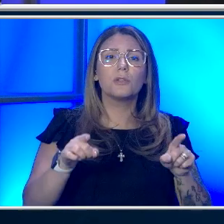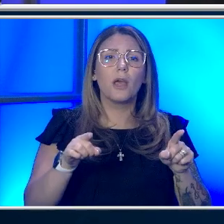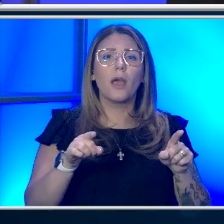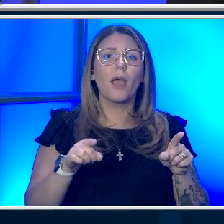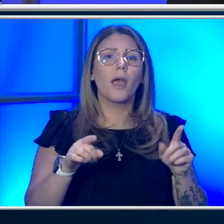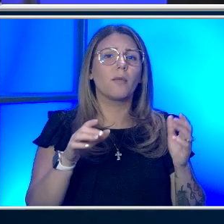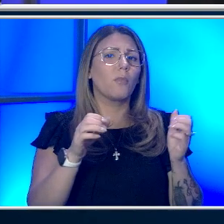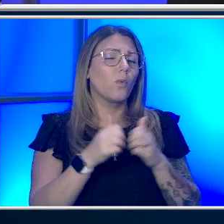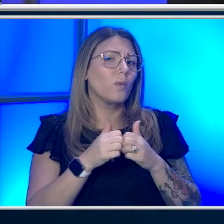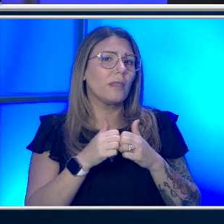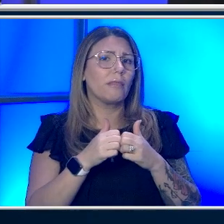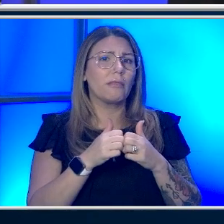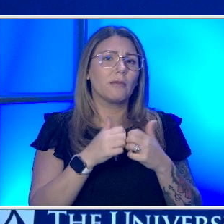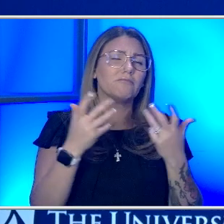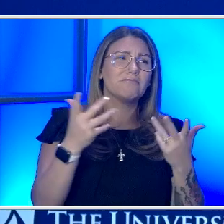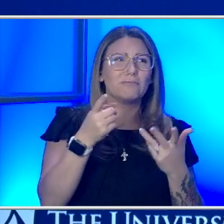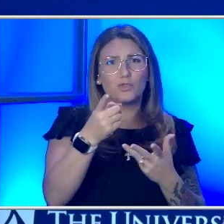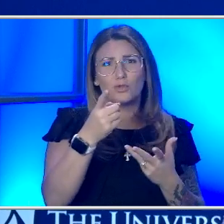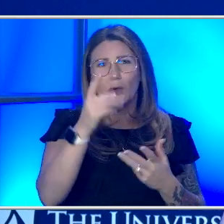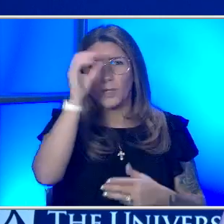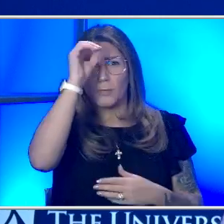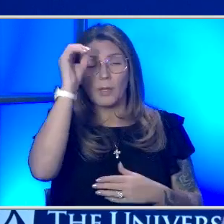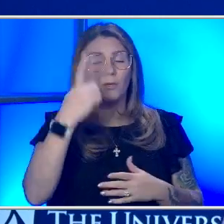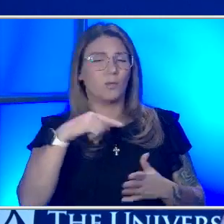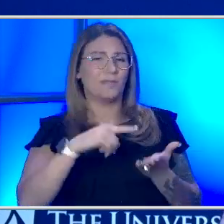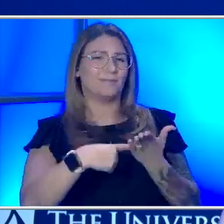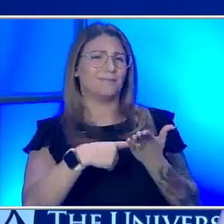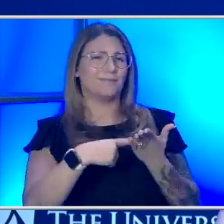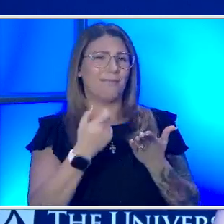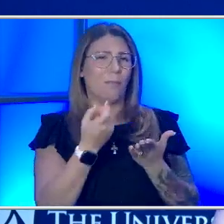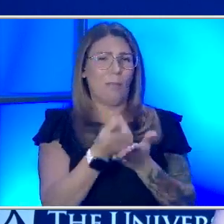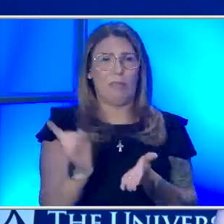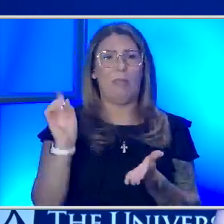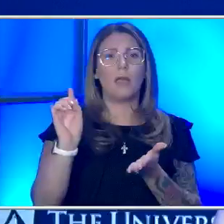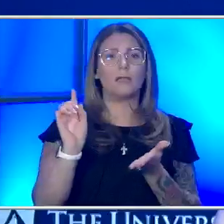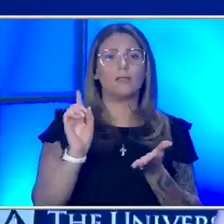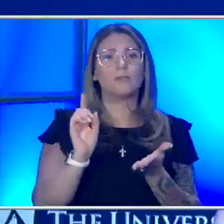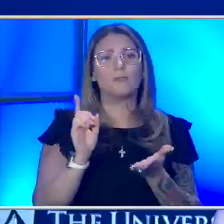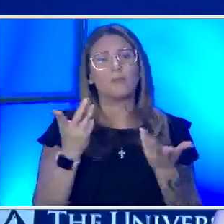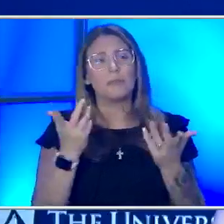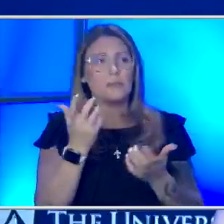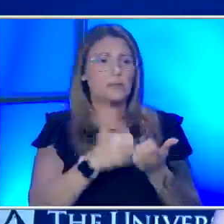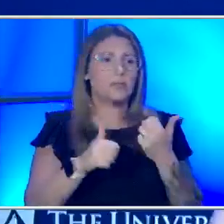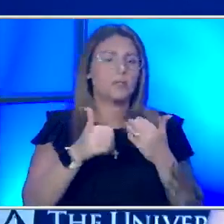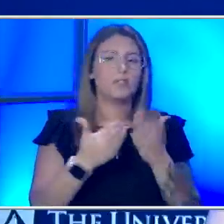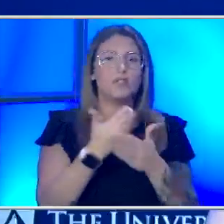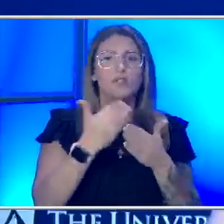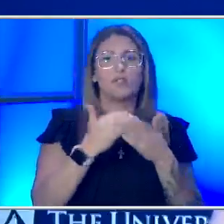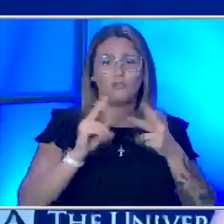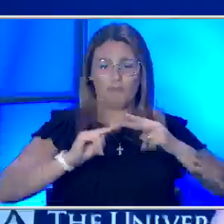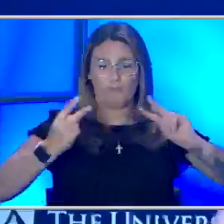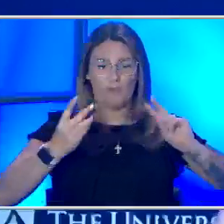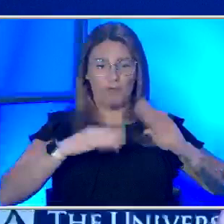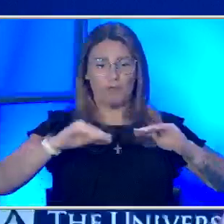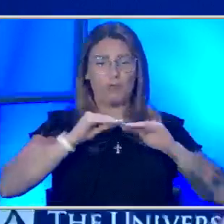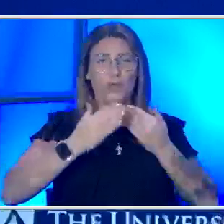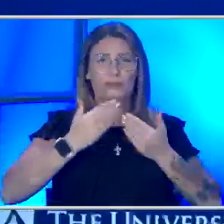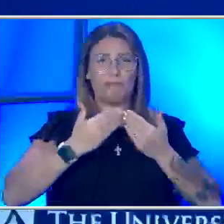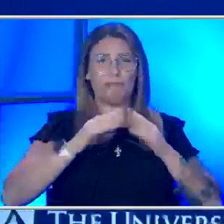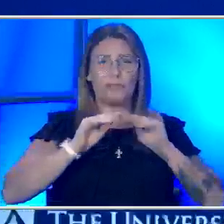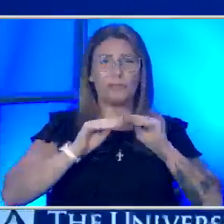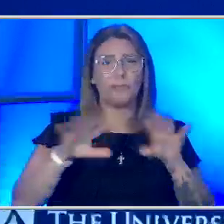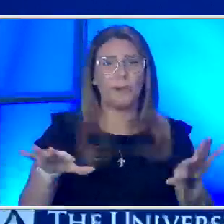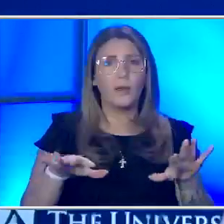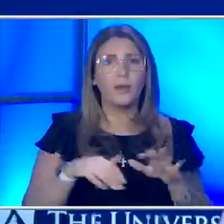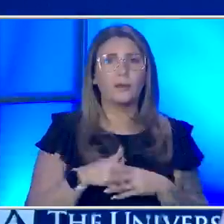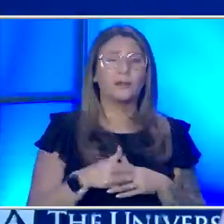and again, I think we discussed this a little bit last week. You know, it just seems like every new variant we see is more transmissible. You know, just jokingly, it's